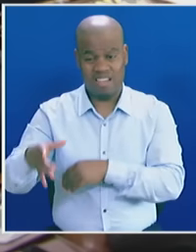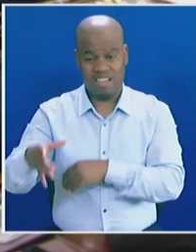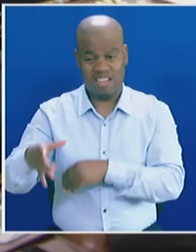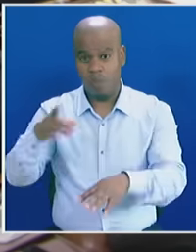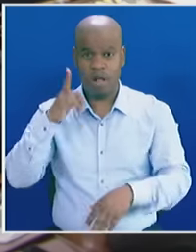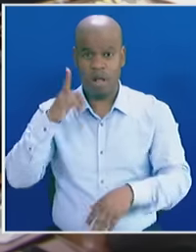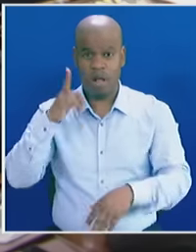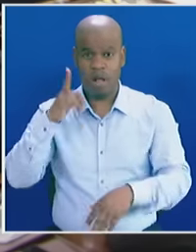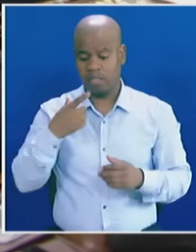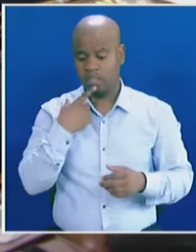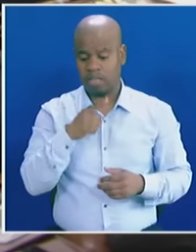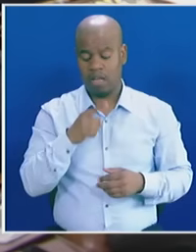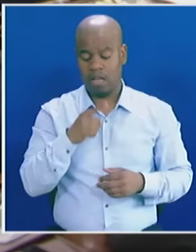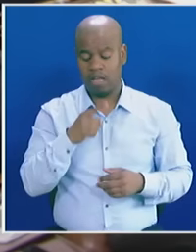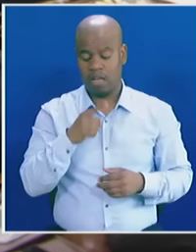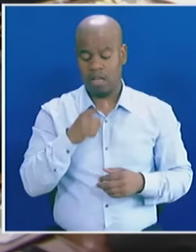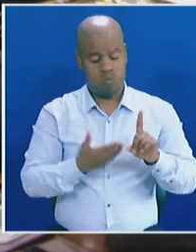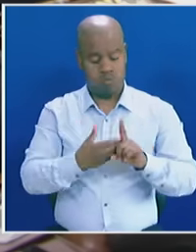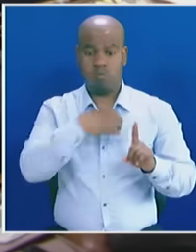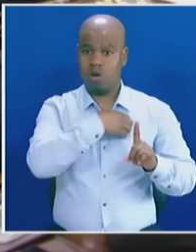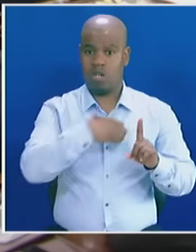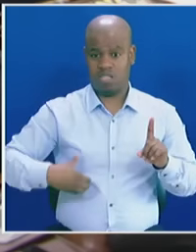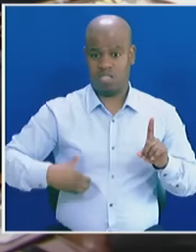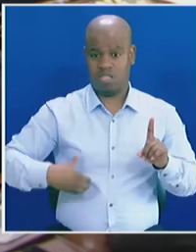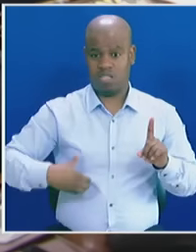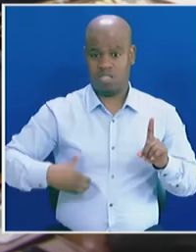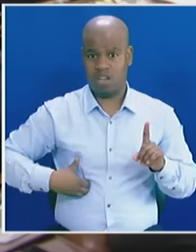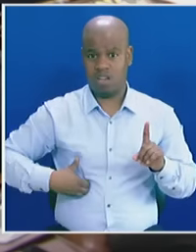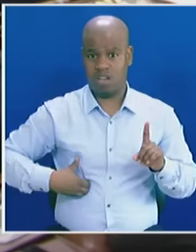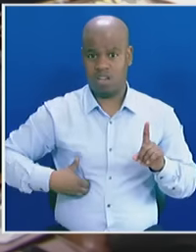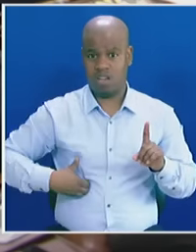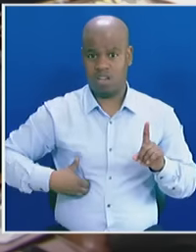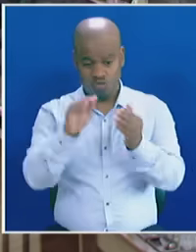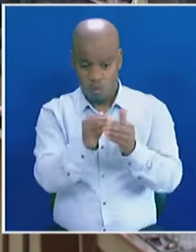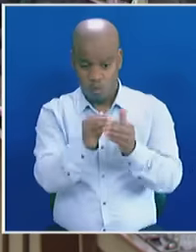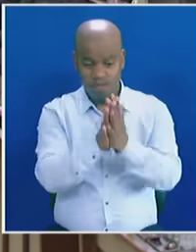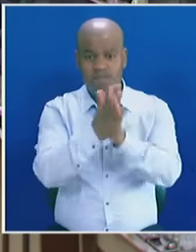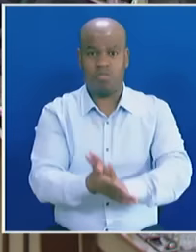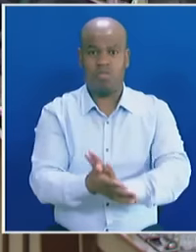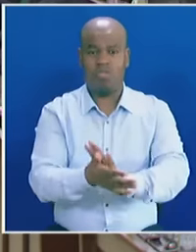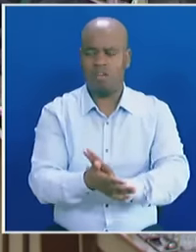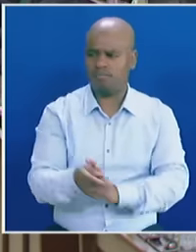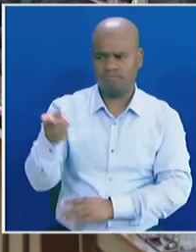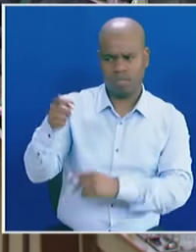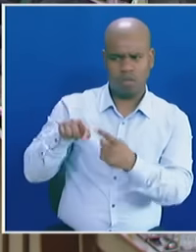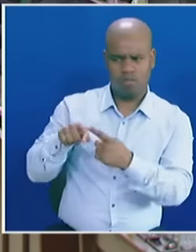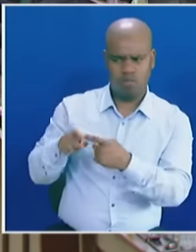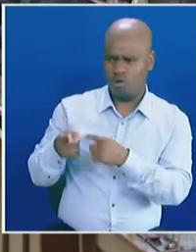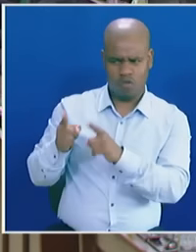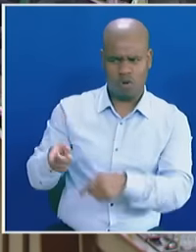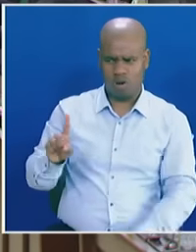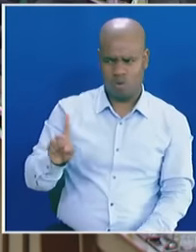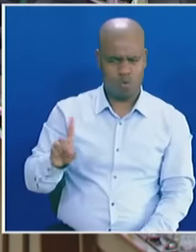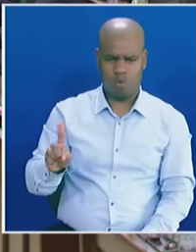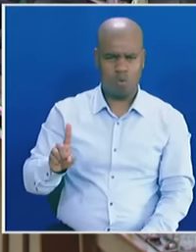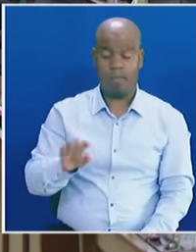the community, the intelligence community. That is. Honorable Member, that is not a point of order. And there are